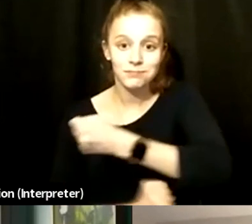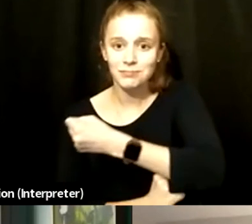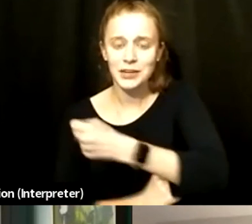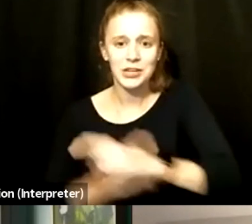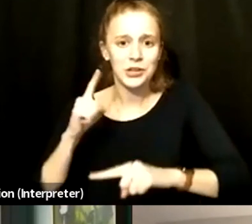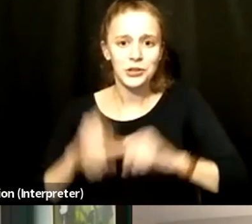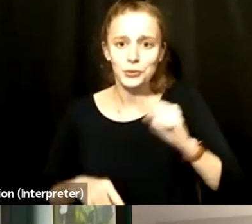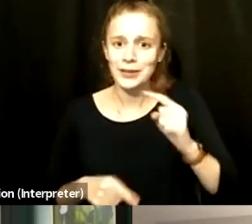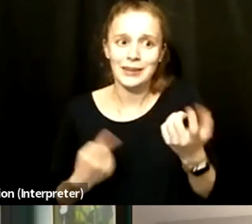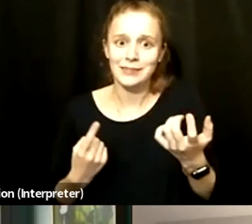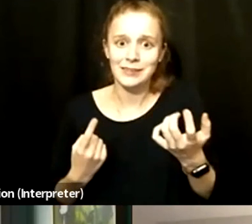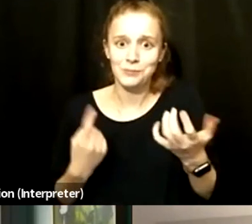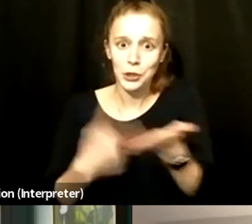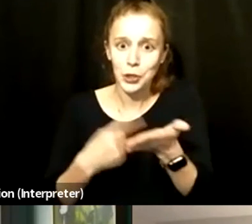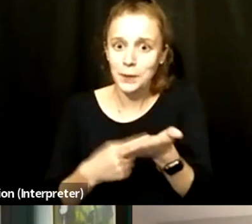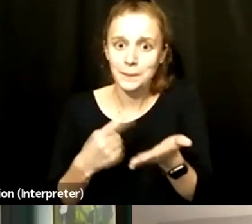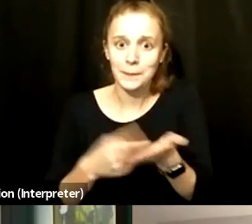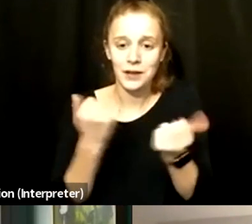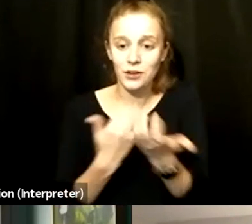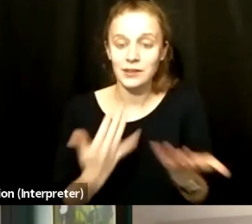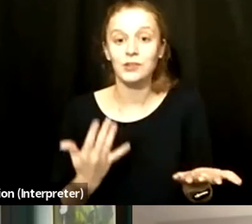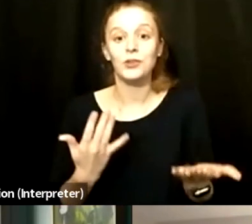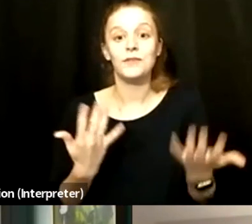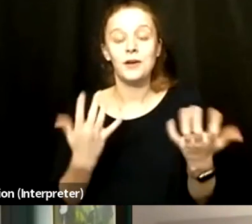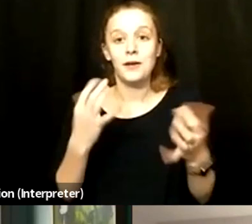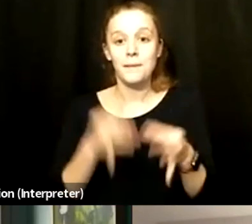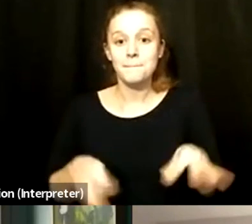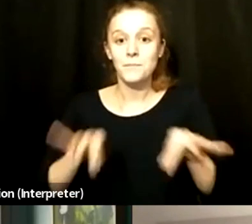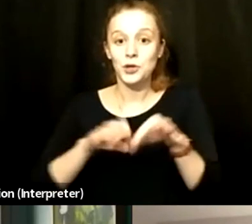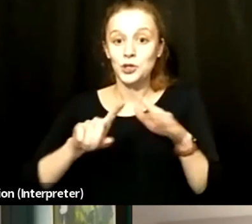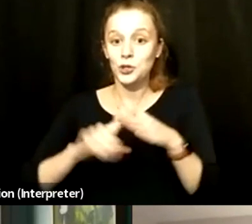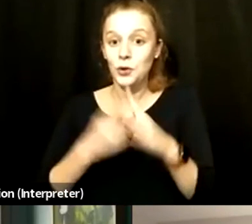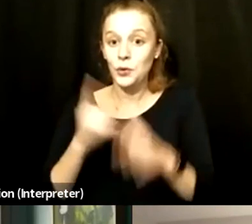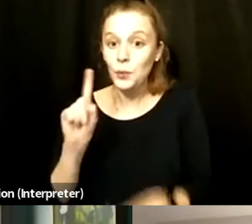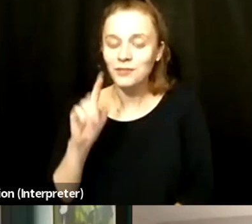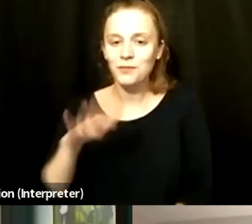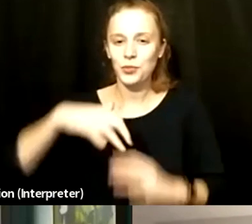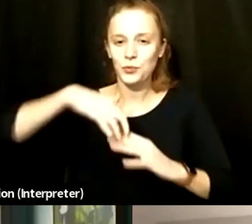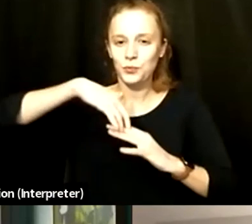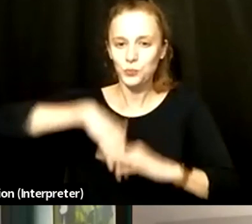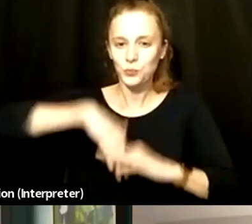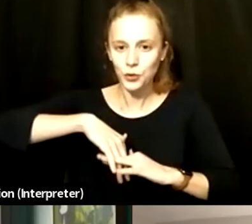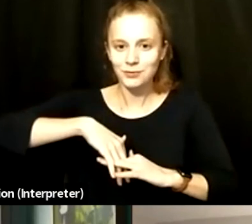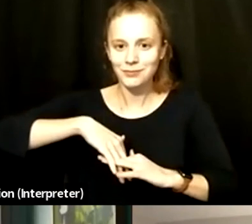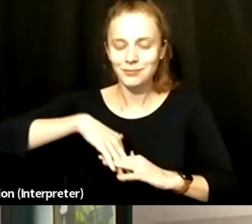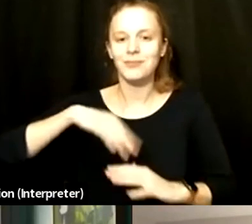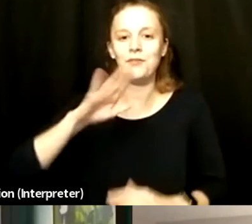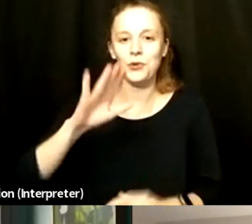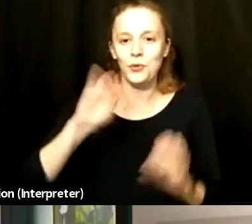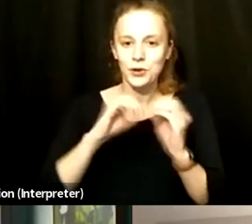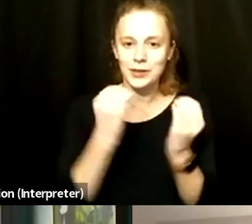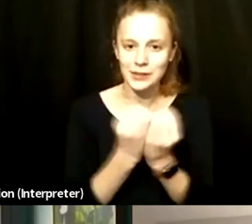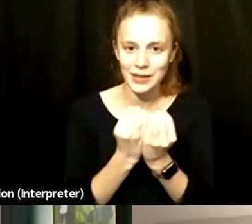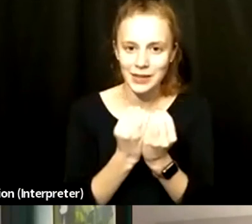really important to start from the root of your organization and continue to build.